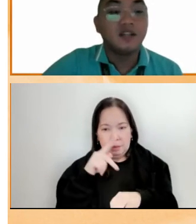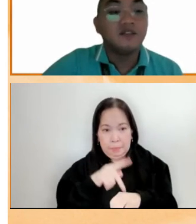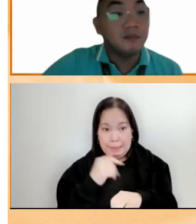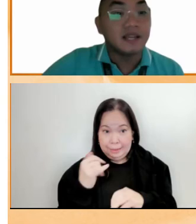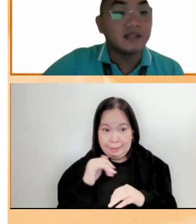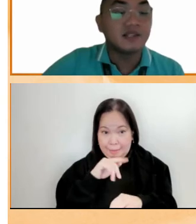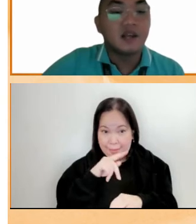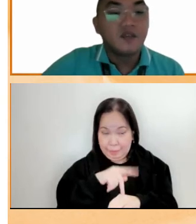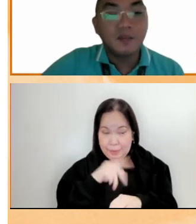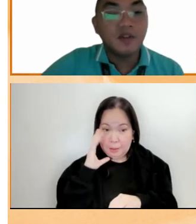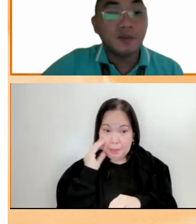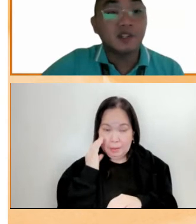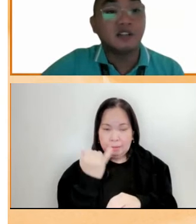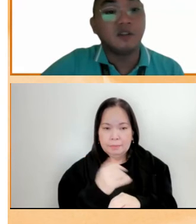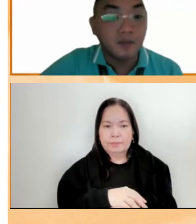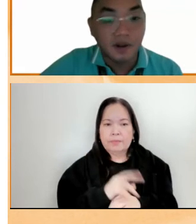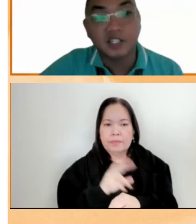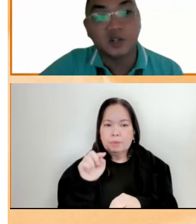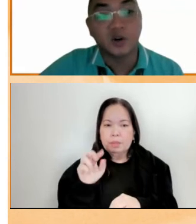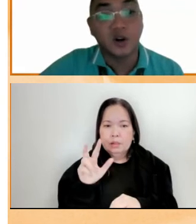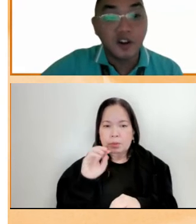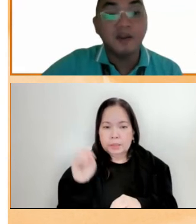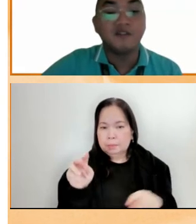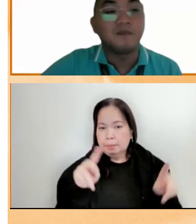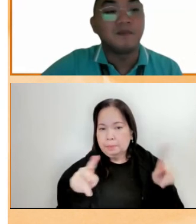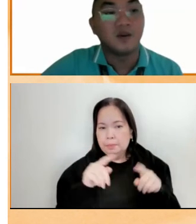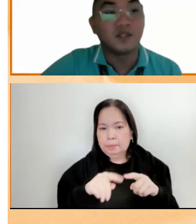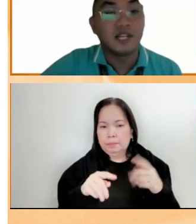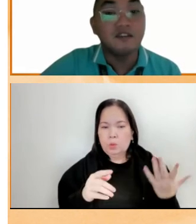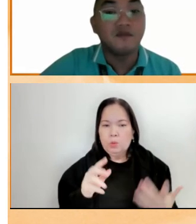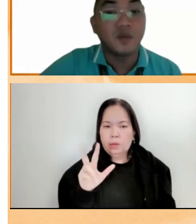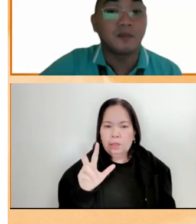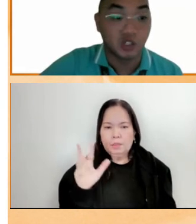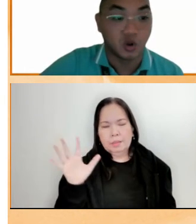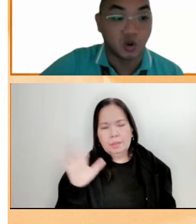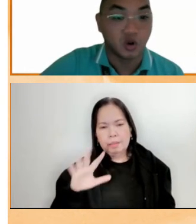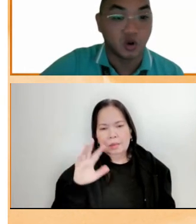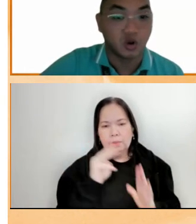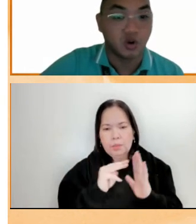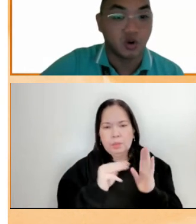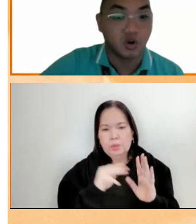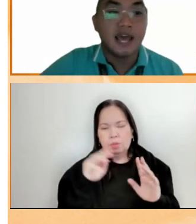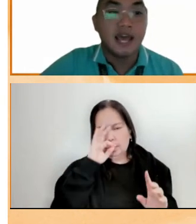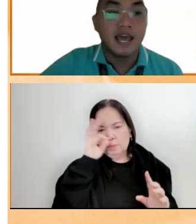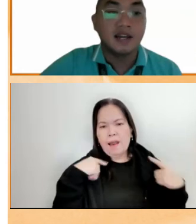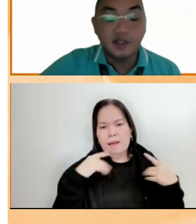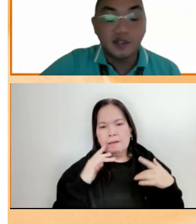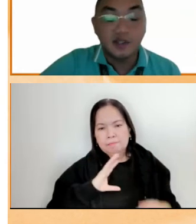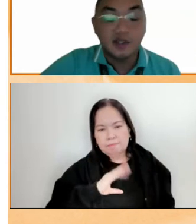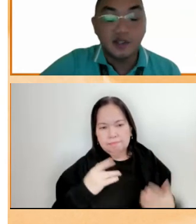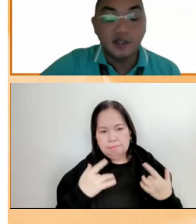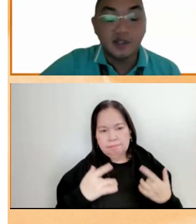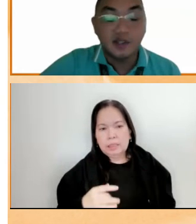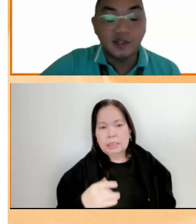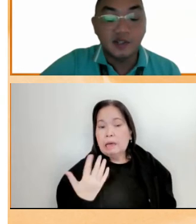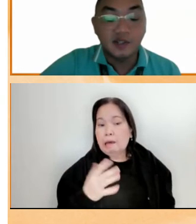So in the Philippines, 3.3% of the population, or 3 million Filipinos, live with depression. And the suicide mortality rate